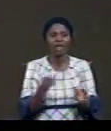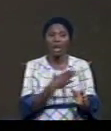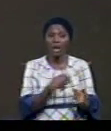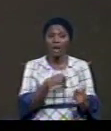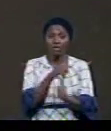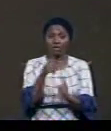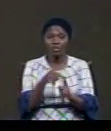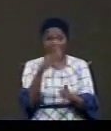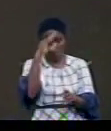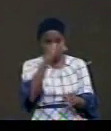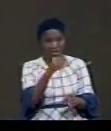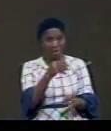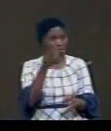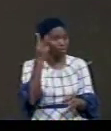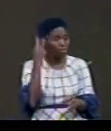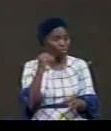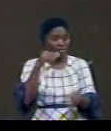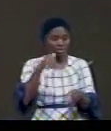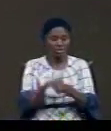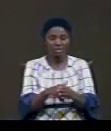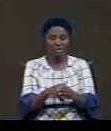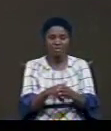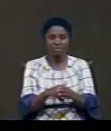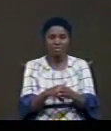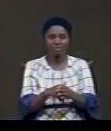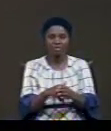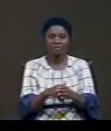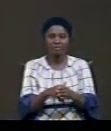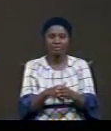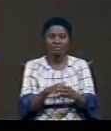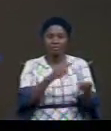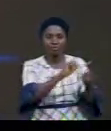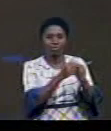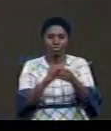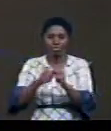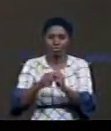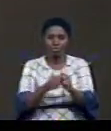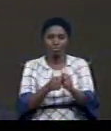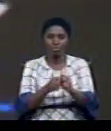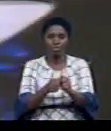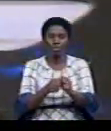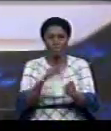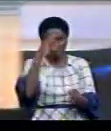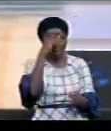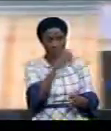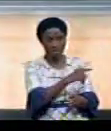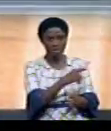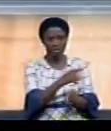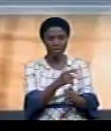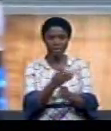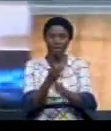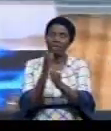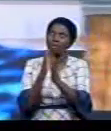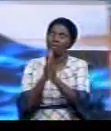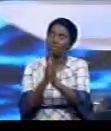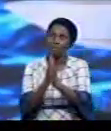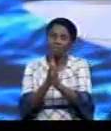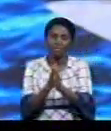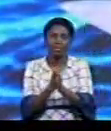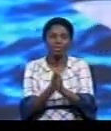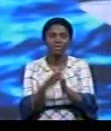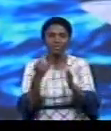he besought the Lord his God. Manasseh, why did